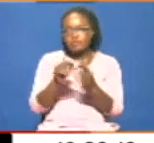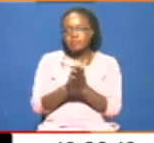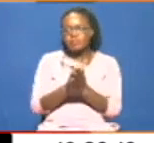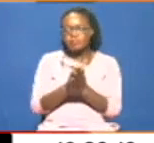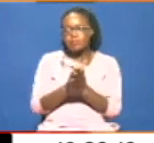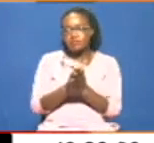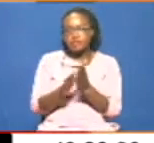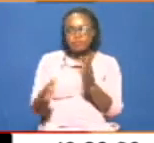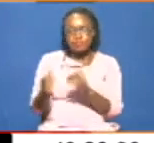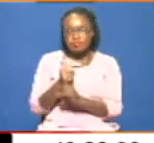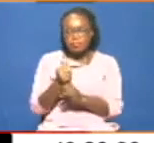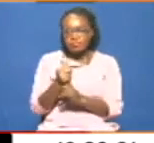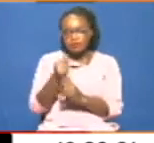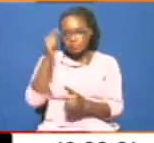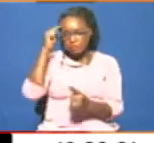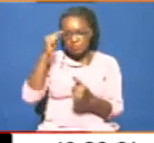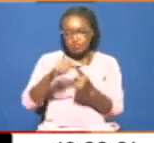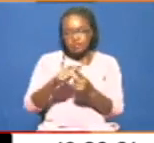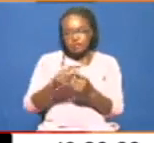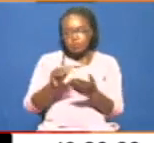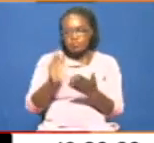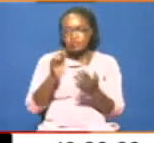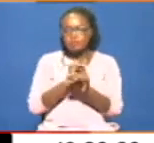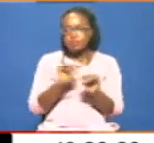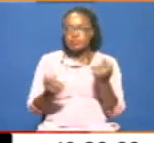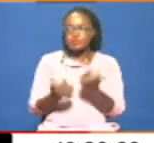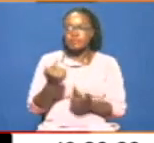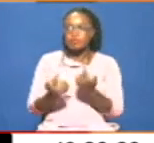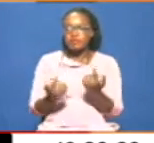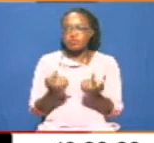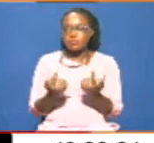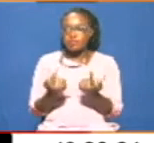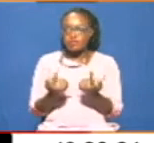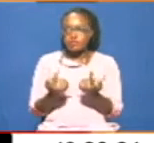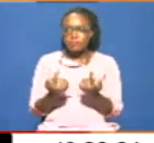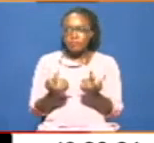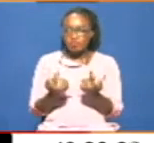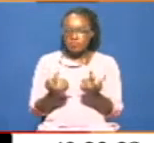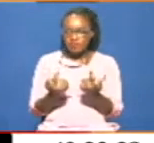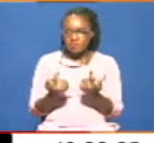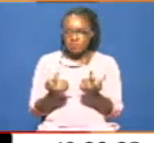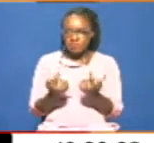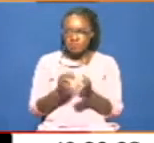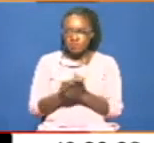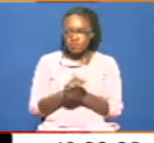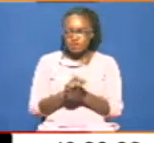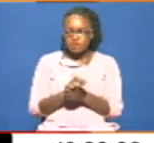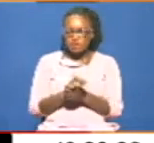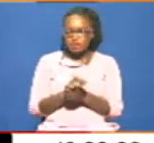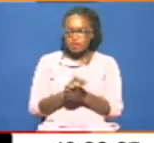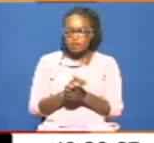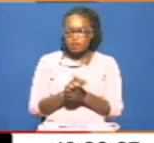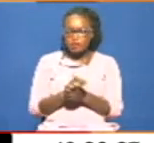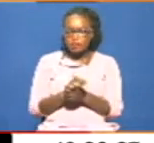objective further of clean cooking, because we gave you a clean cooking stove. Mm-hmm. That is Jiko